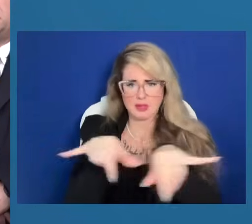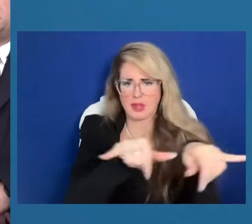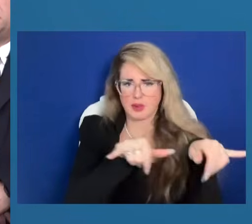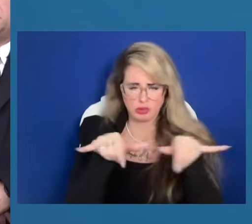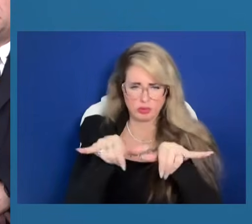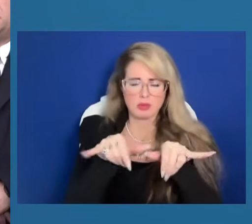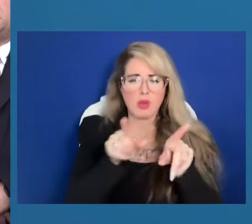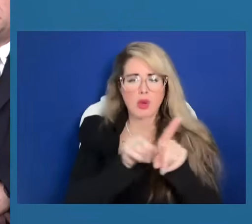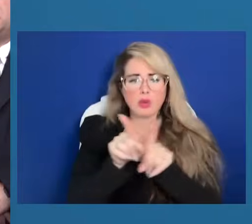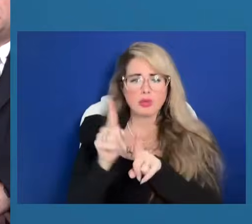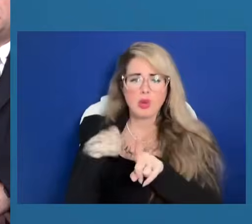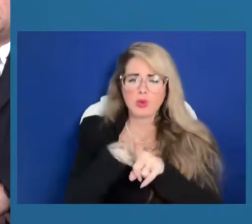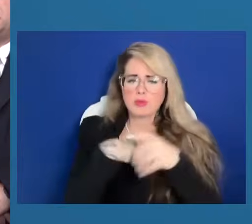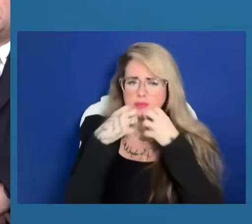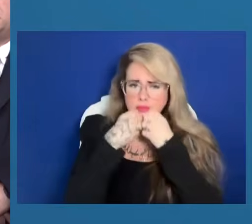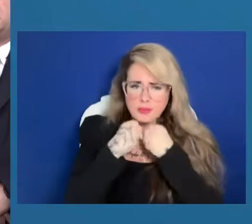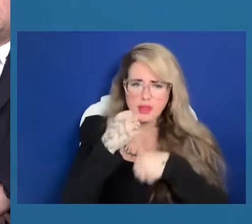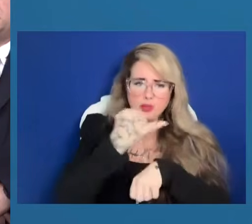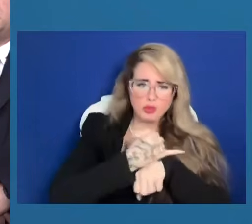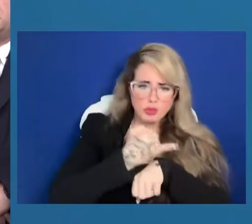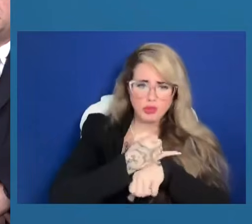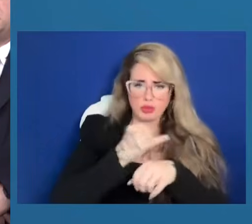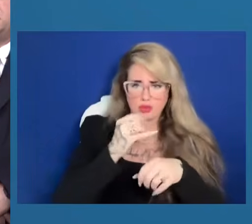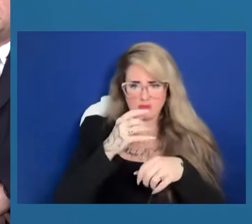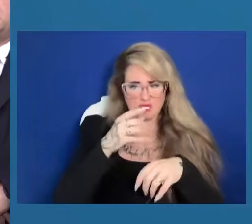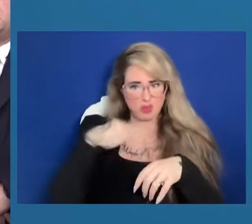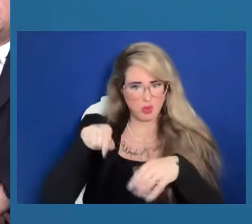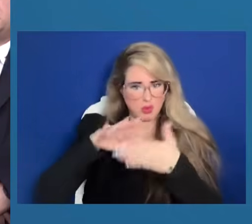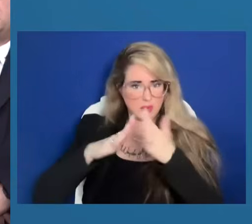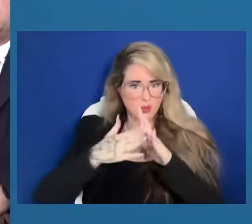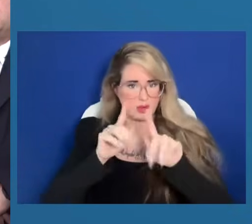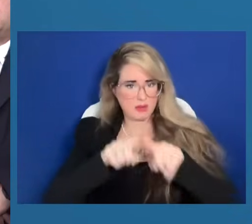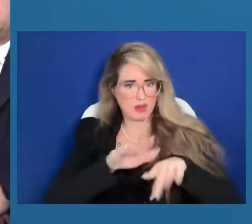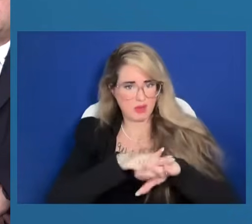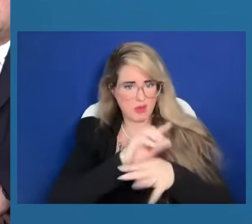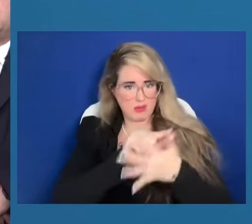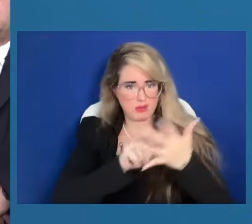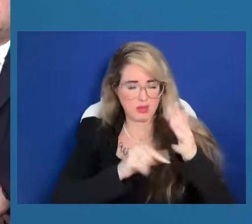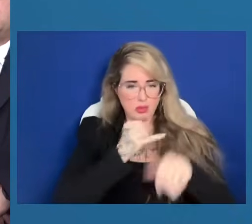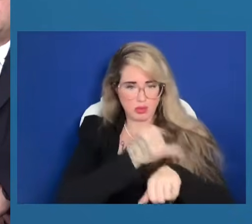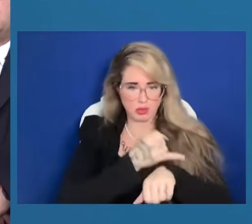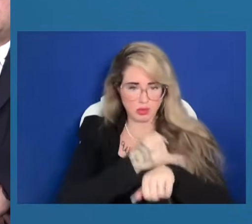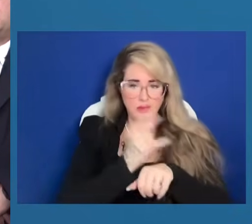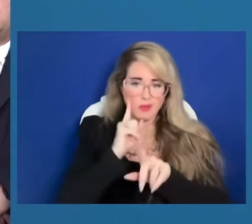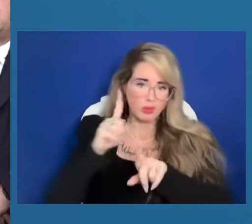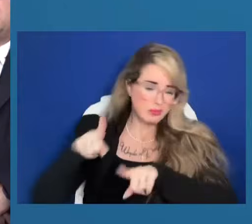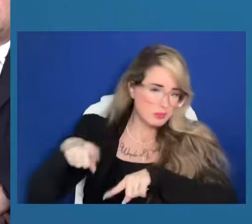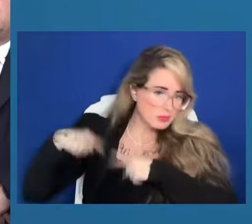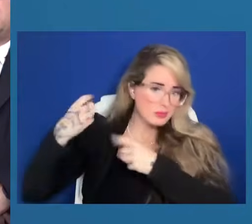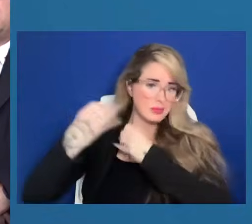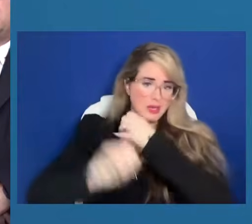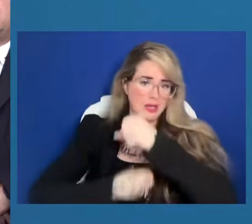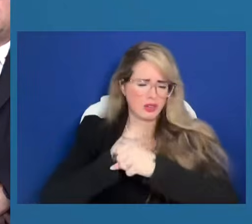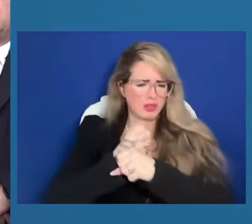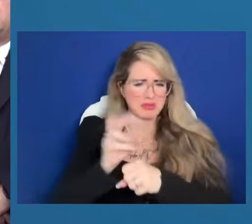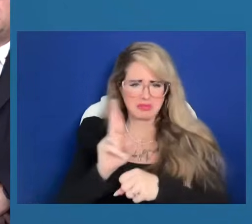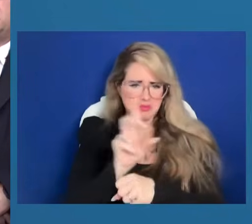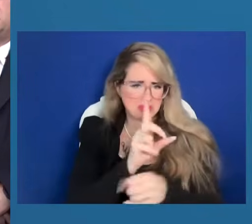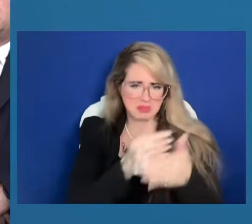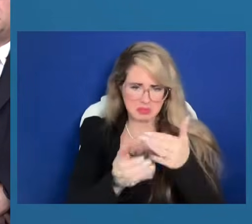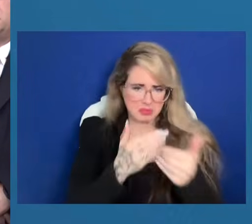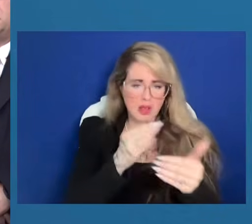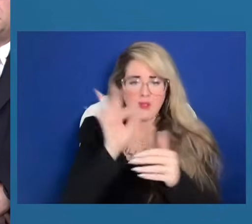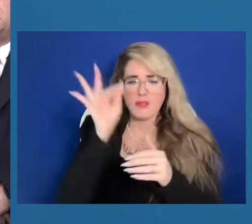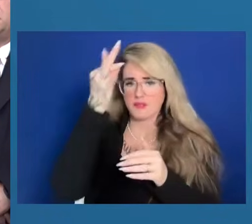the institutions our communities depend on. For decades, under administrations of both parties, federal policy limited